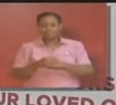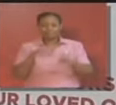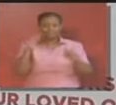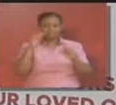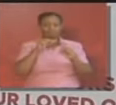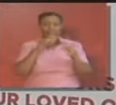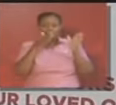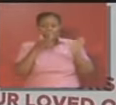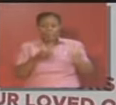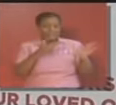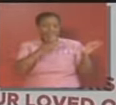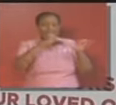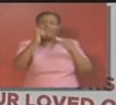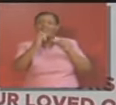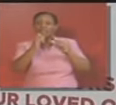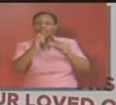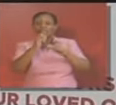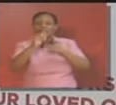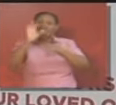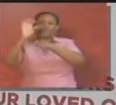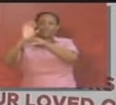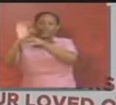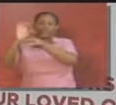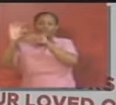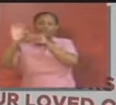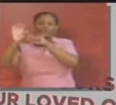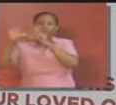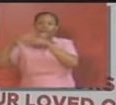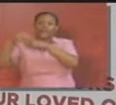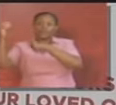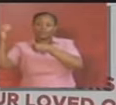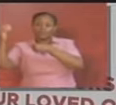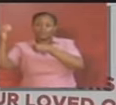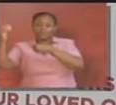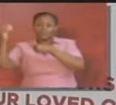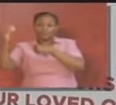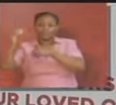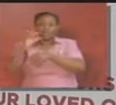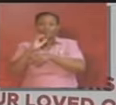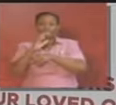itself, we had 4 contacts that were COVID positive.